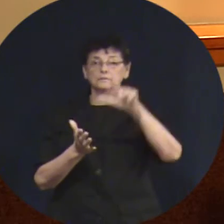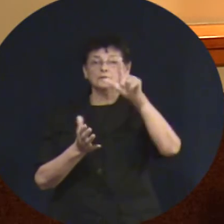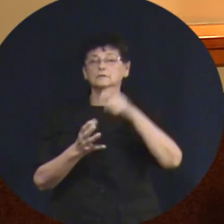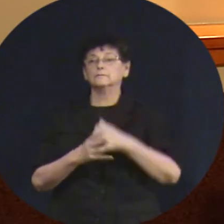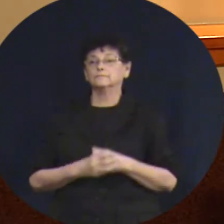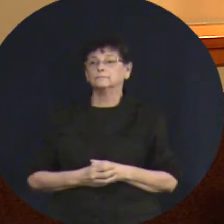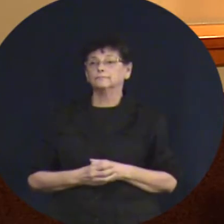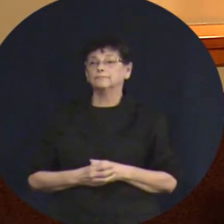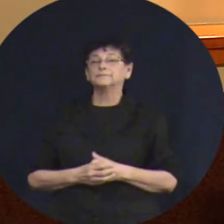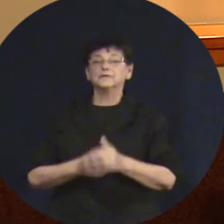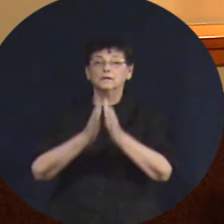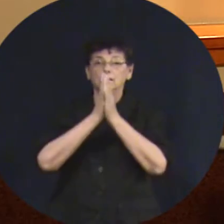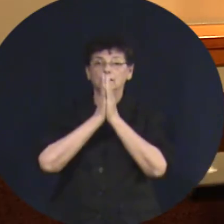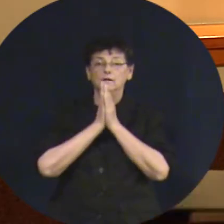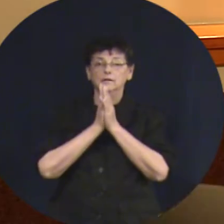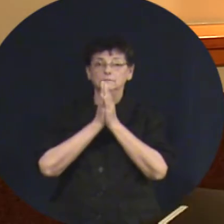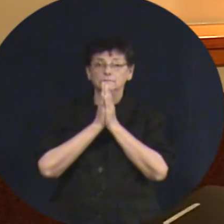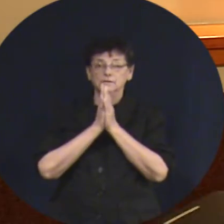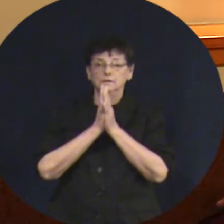Lord.